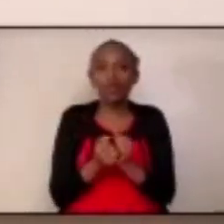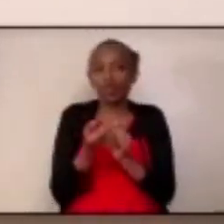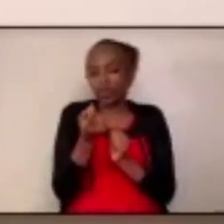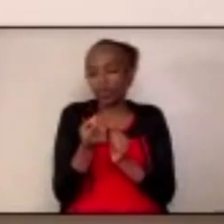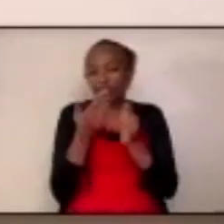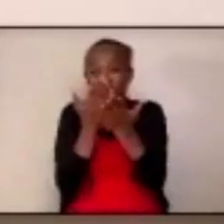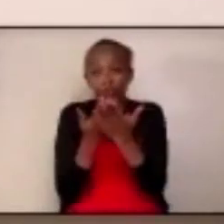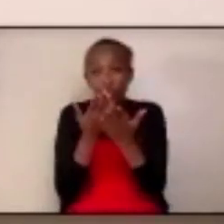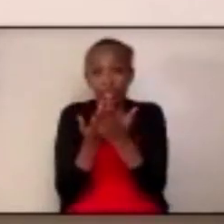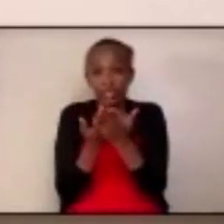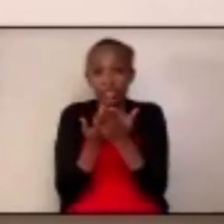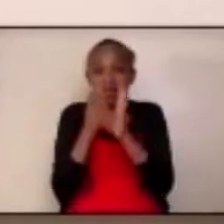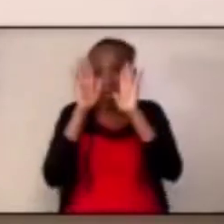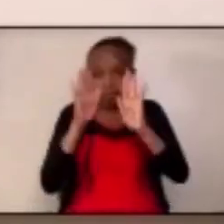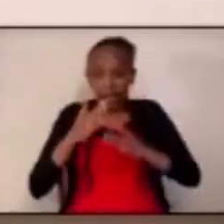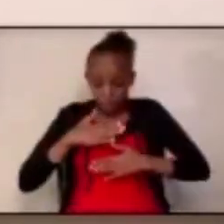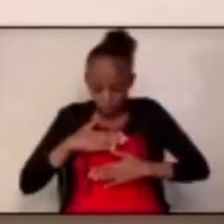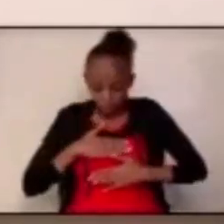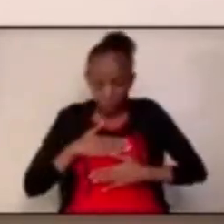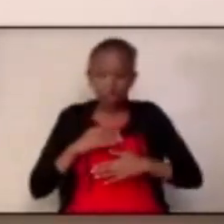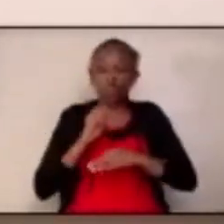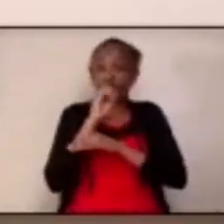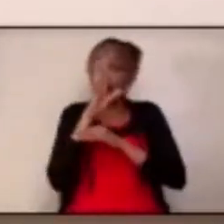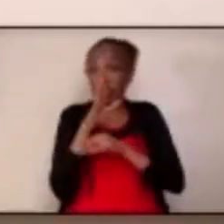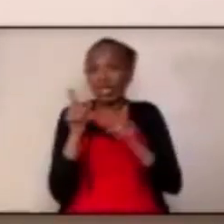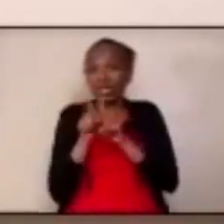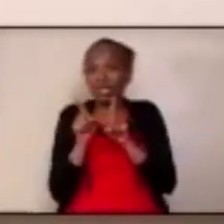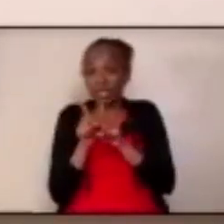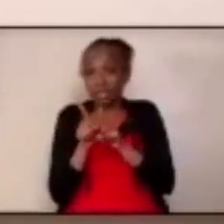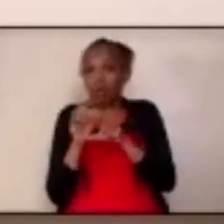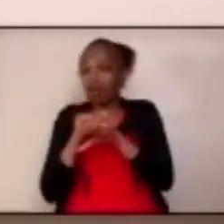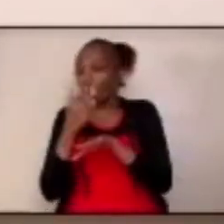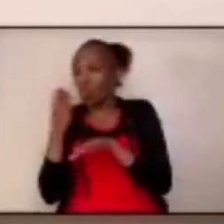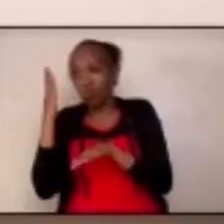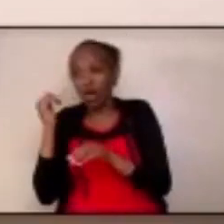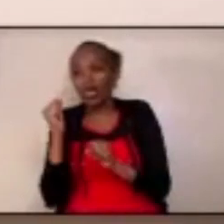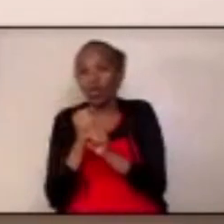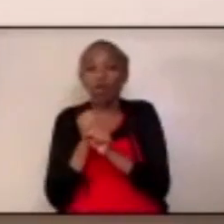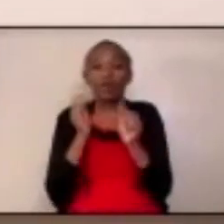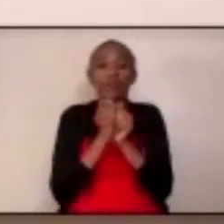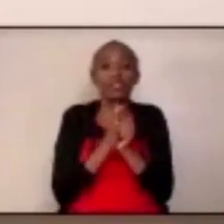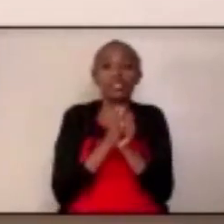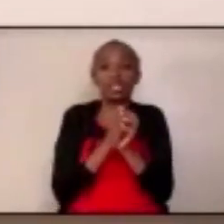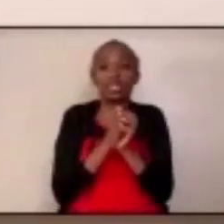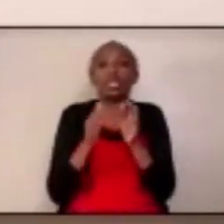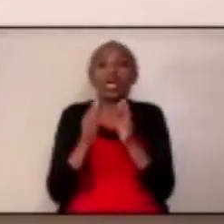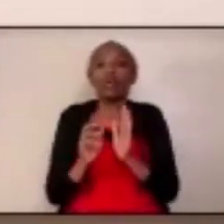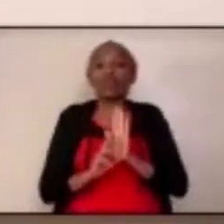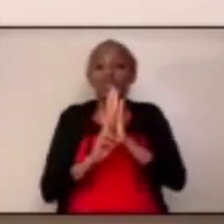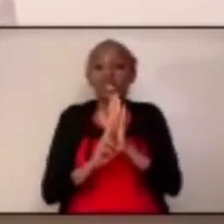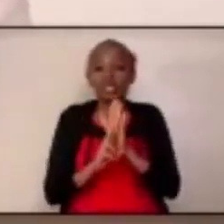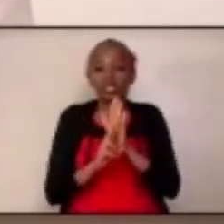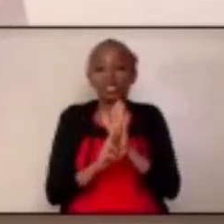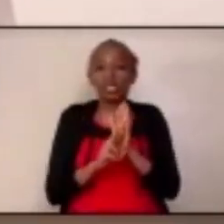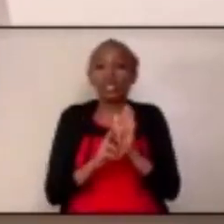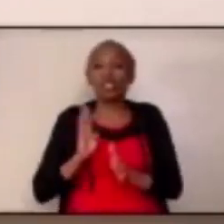remarks, distinguished members of the Fourth Estate, I've also called you comrades because you are comrades. And on behalf of the